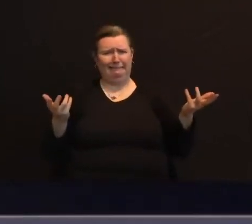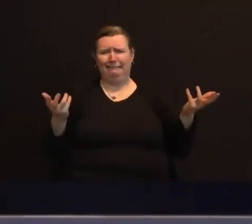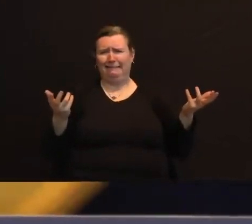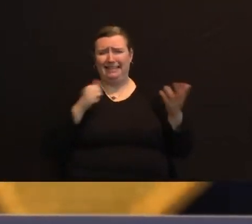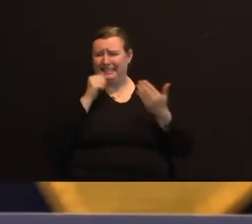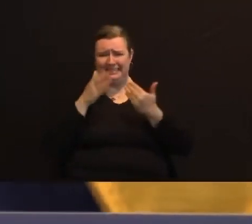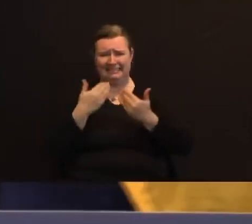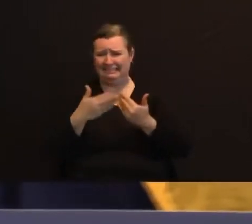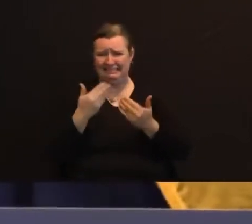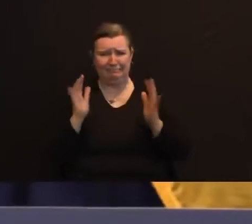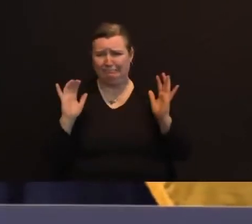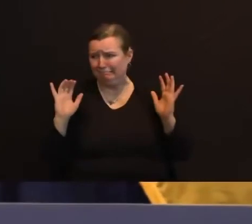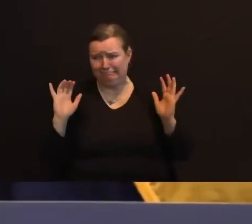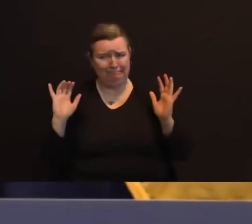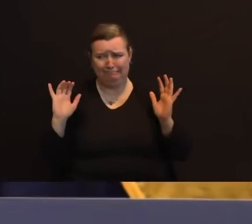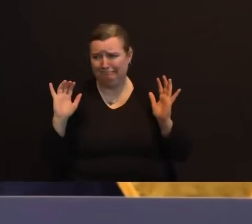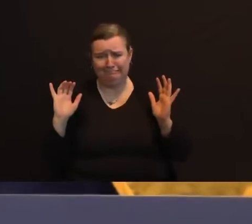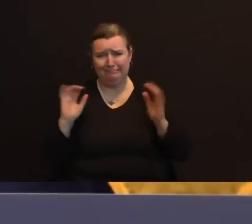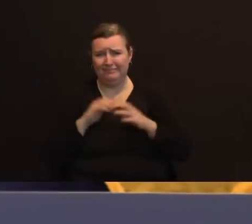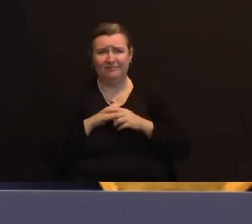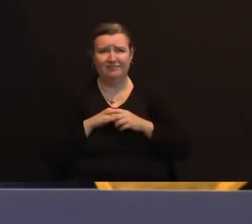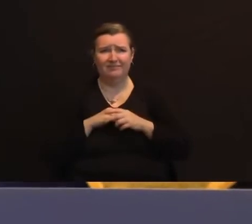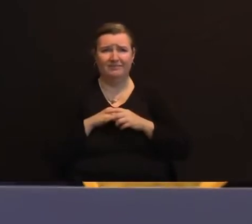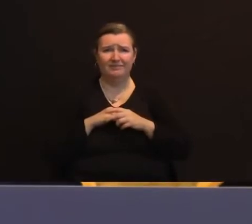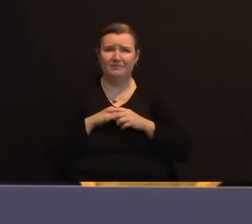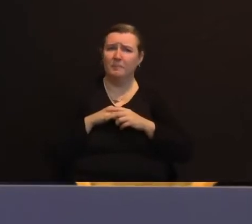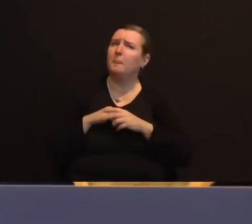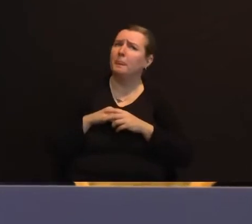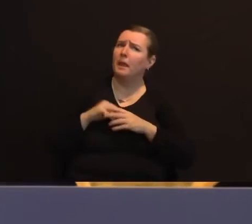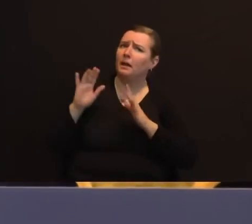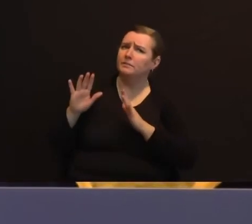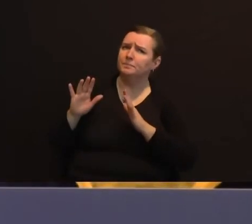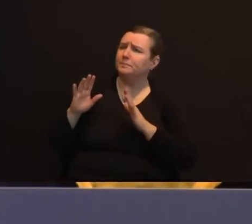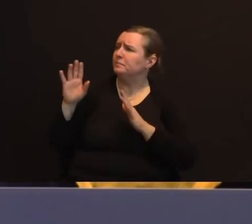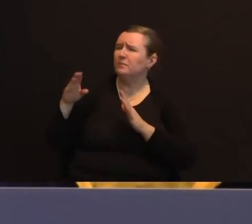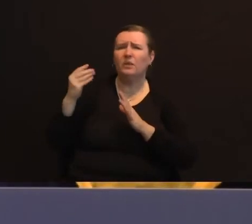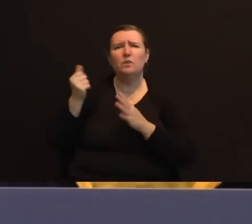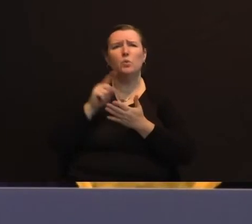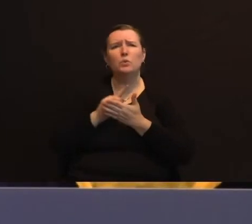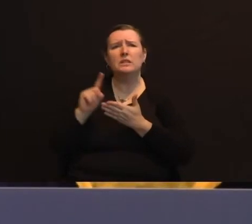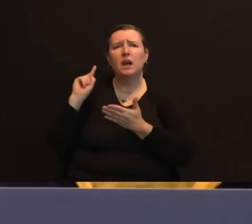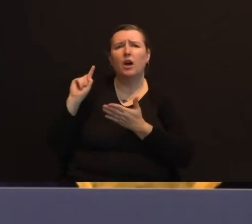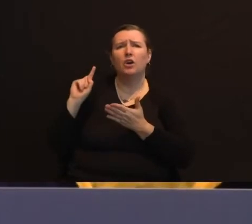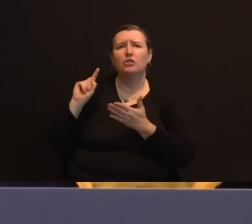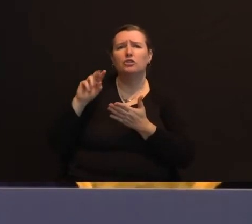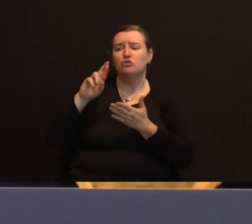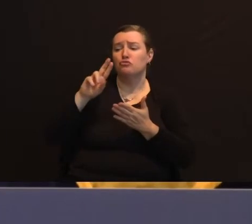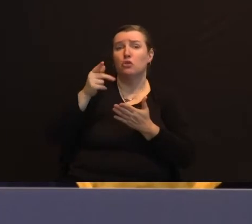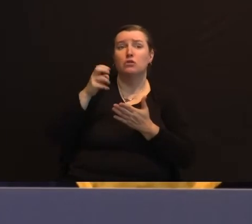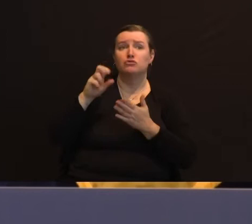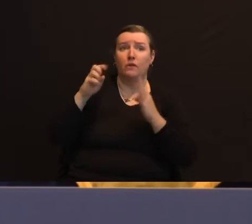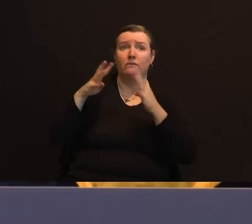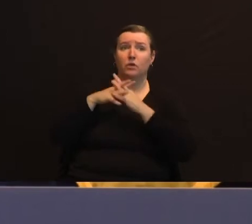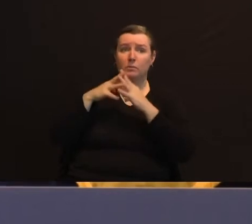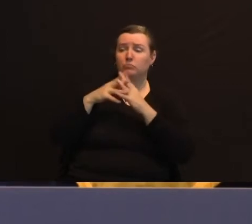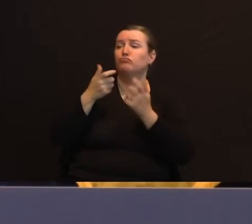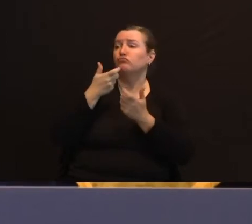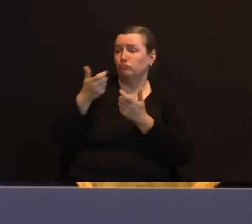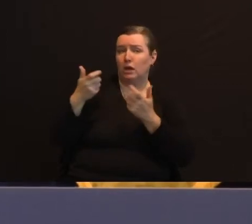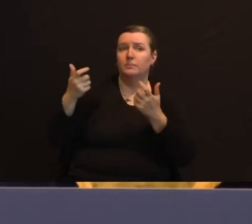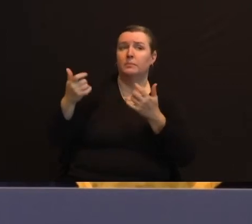ago, you and I, where there was a Rutgers football watch party. I believe it was in New Brunswick, and